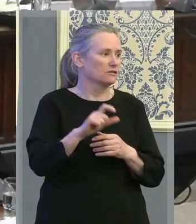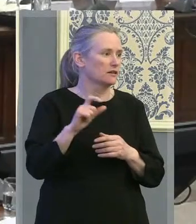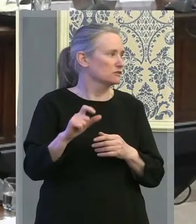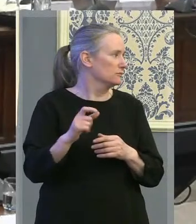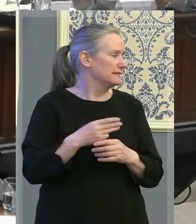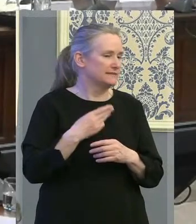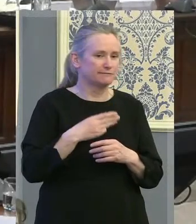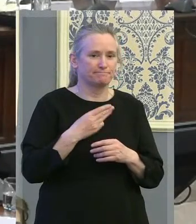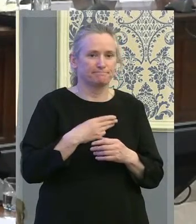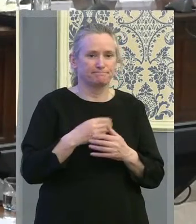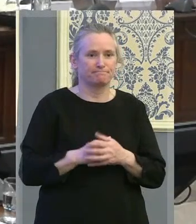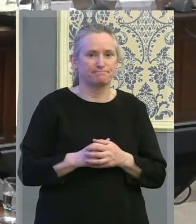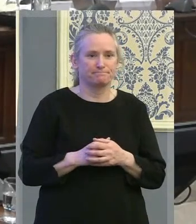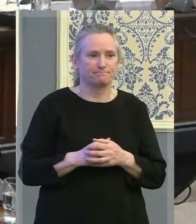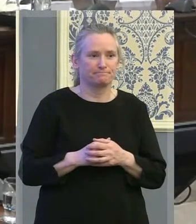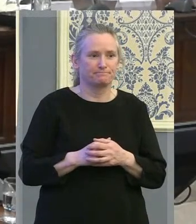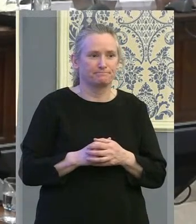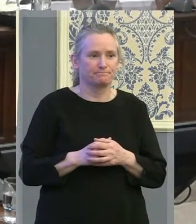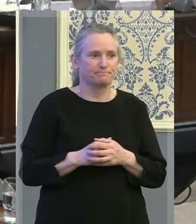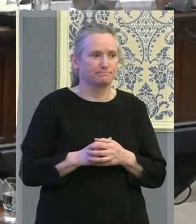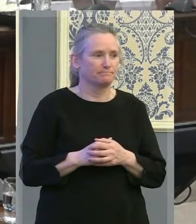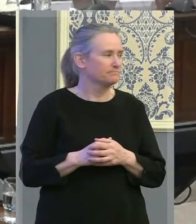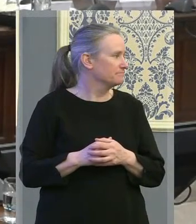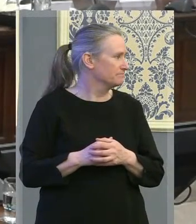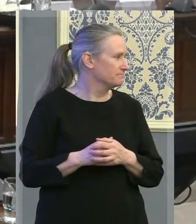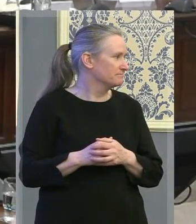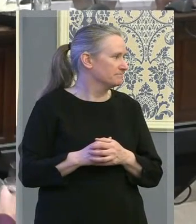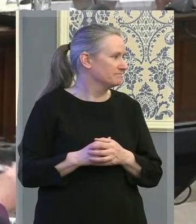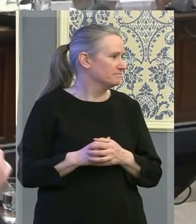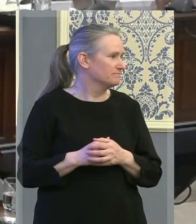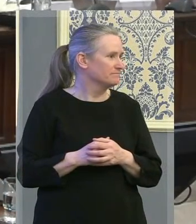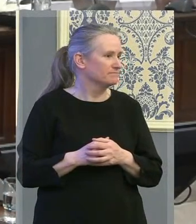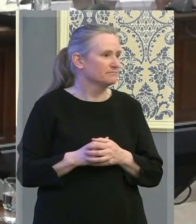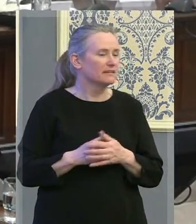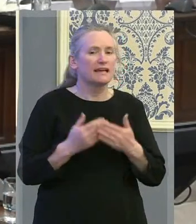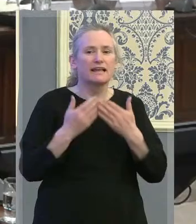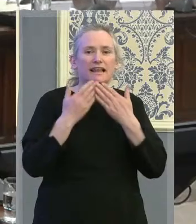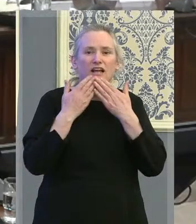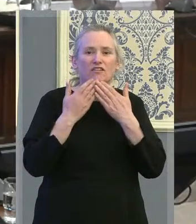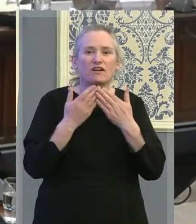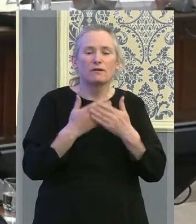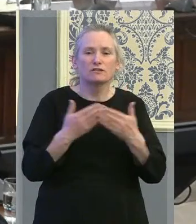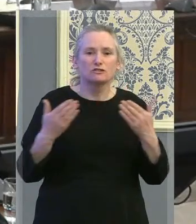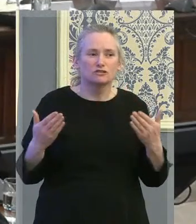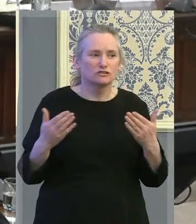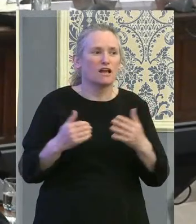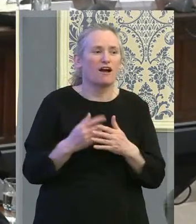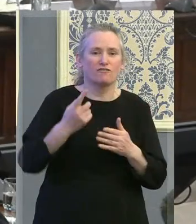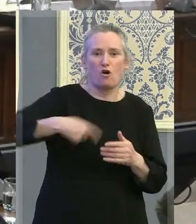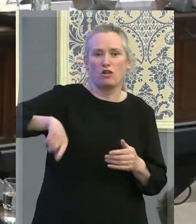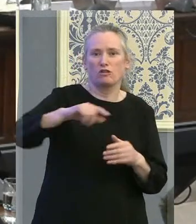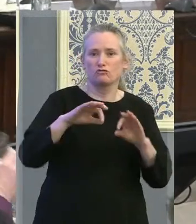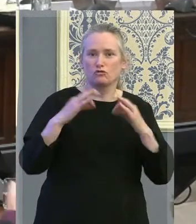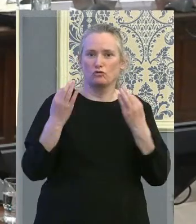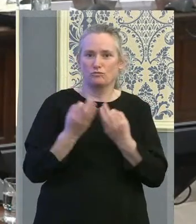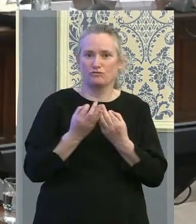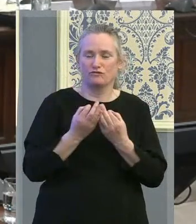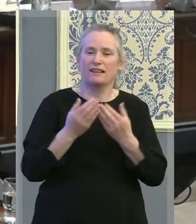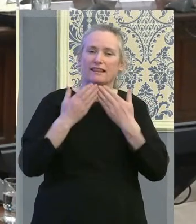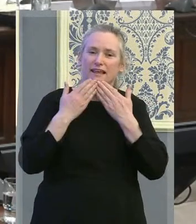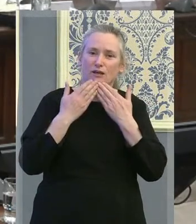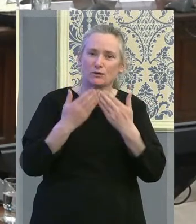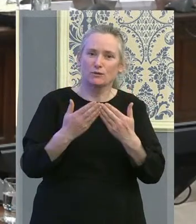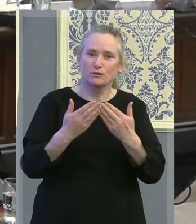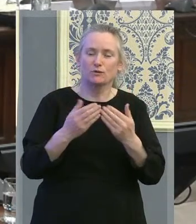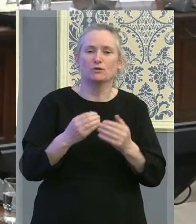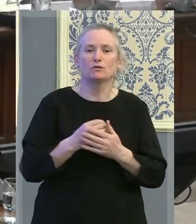Councillor Stephanie. Thank you, Mayor. On behalf of the Fianna Fáil group, I would like to express our gratitude